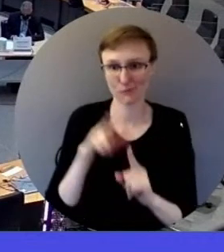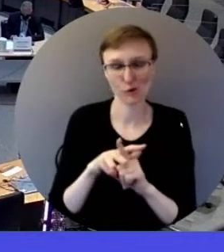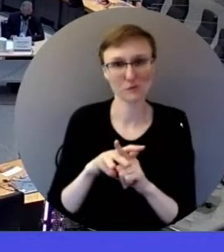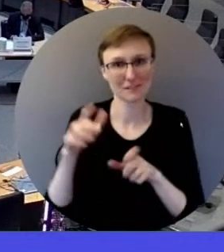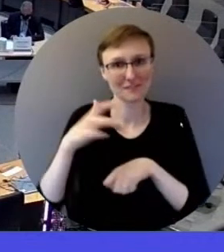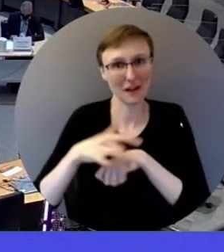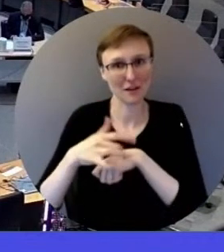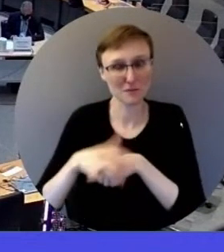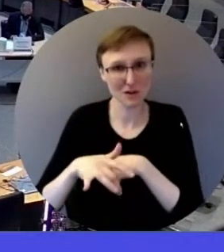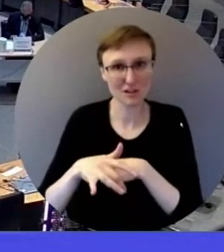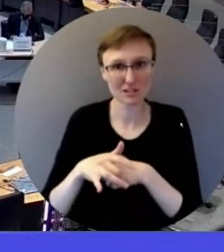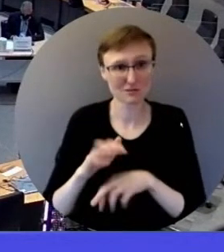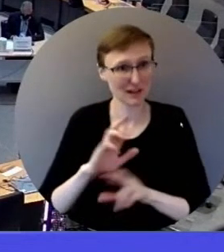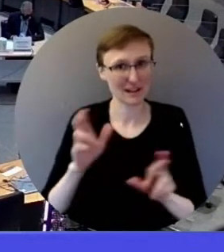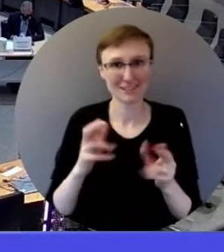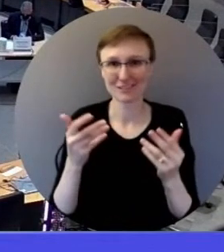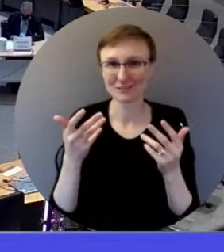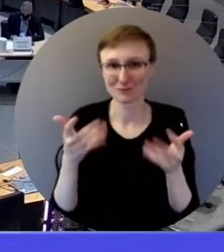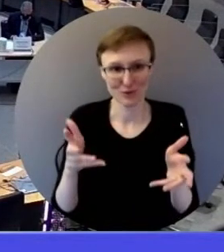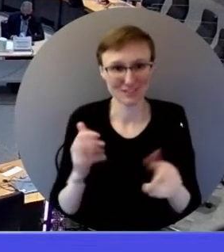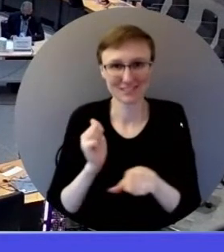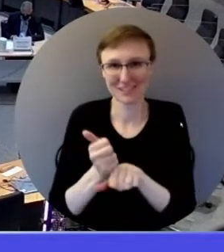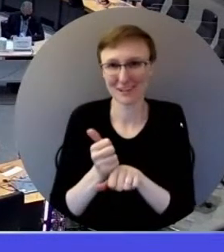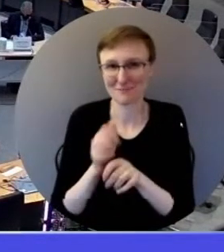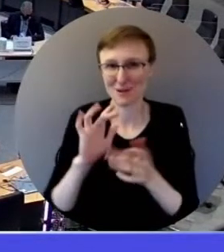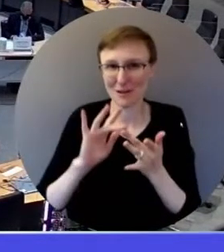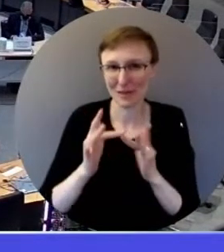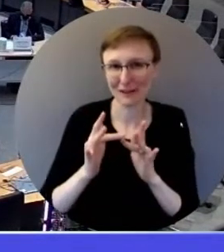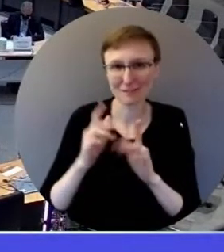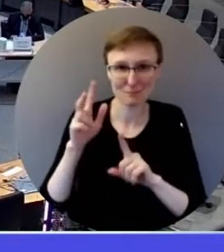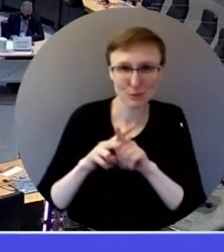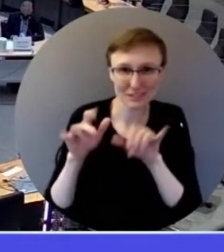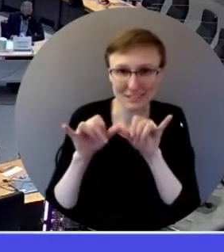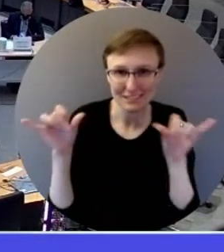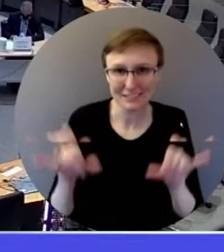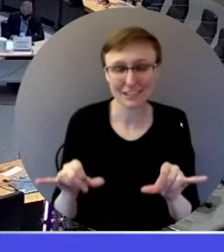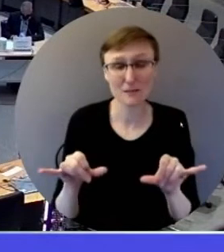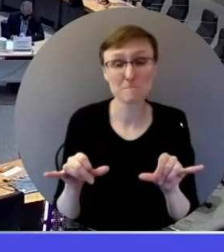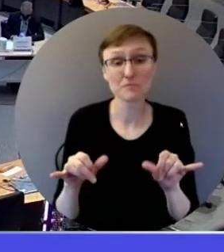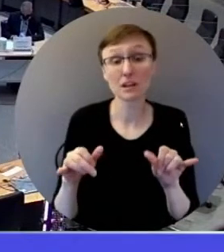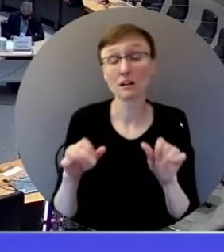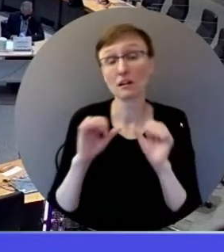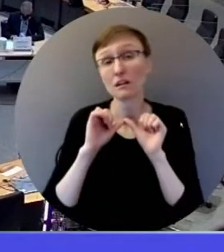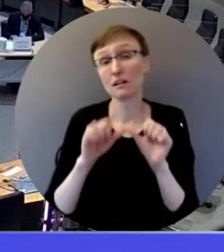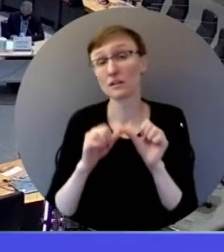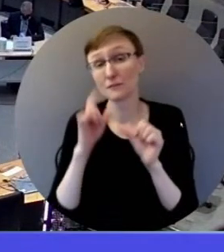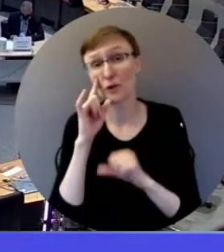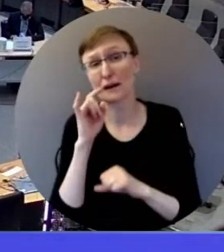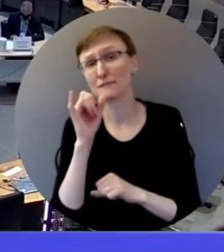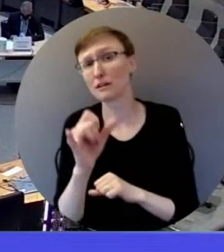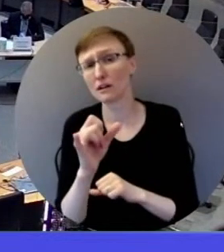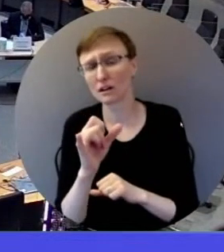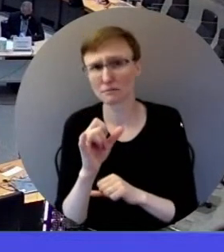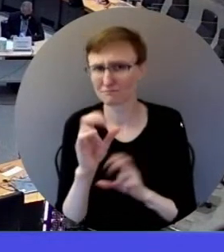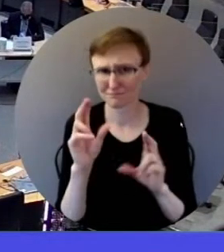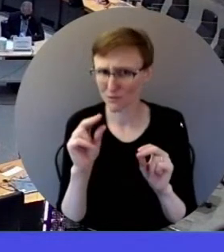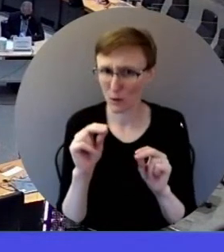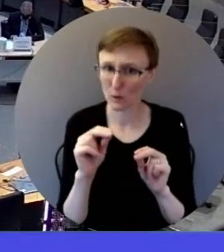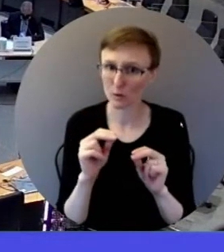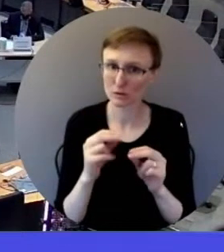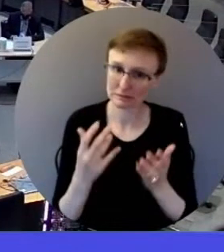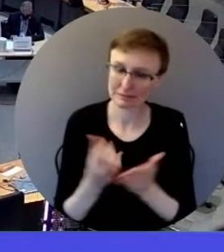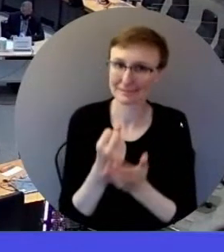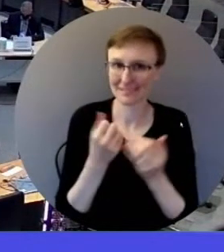forever. So we want people to take, the opportunity that exists. You can have same-day